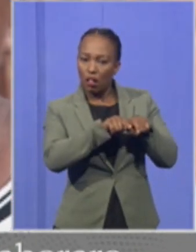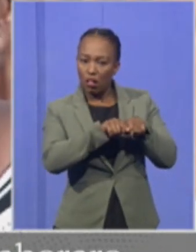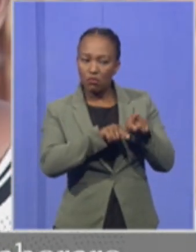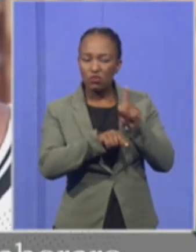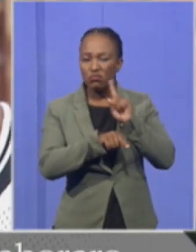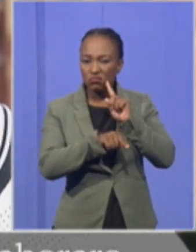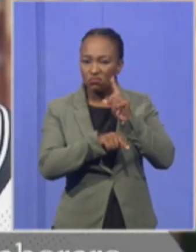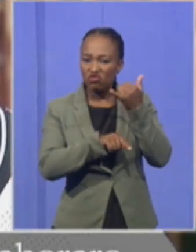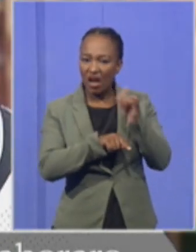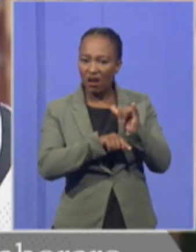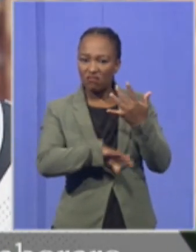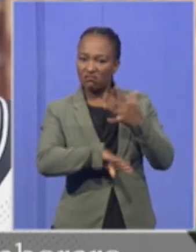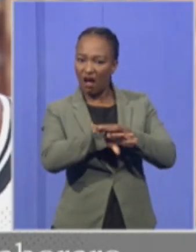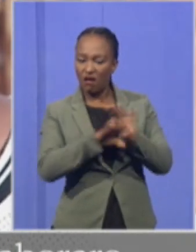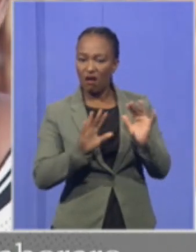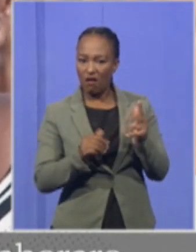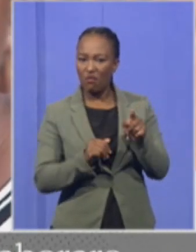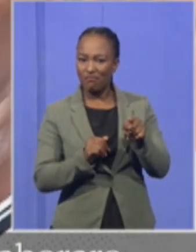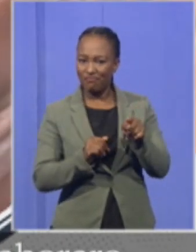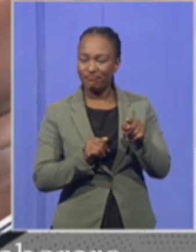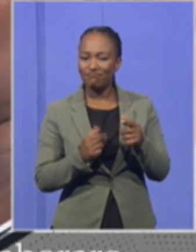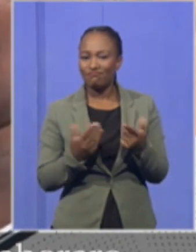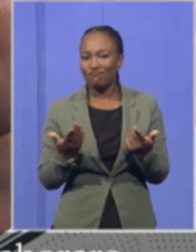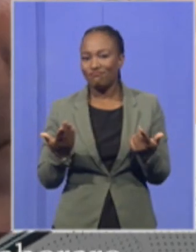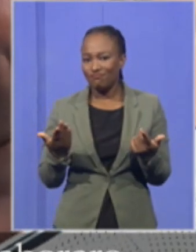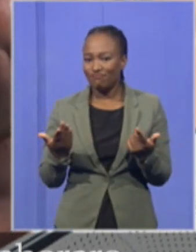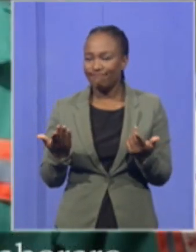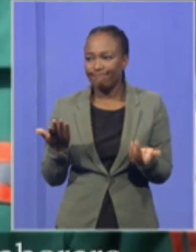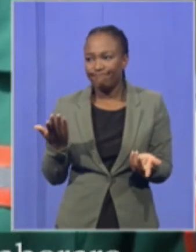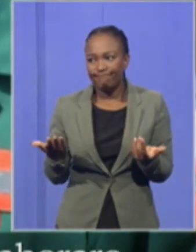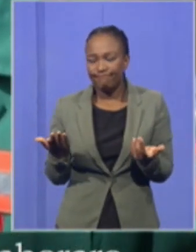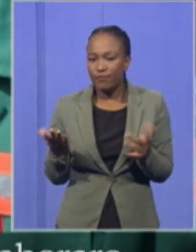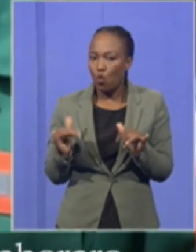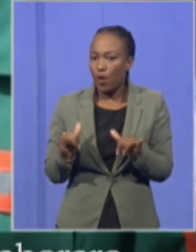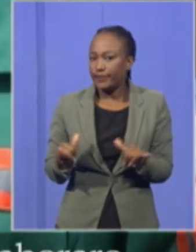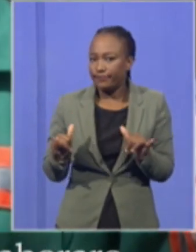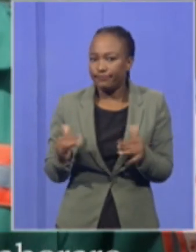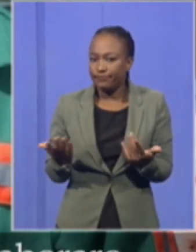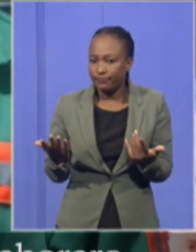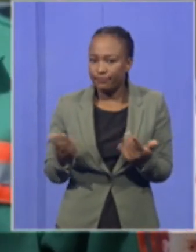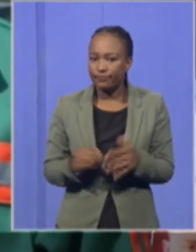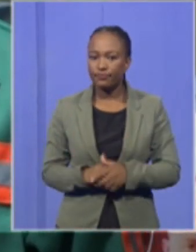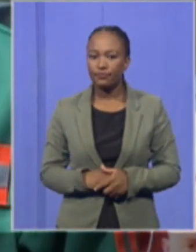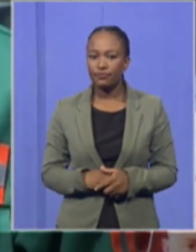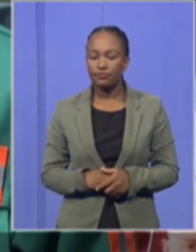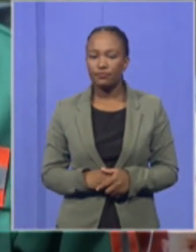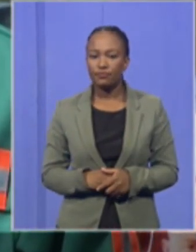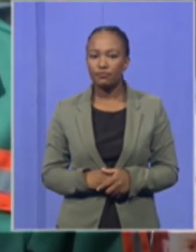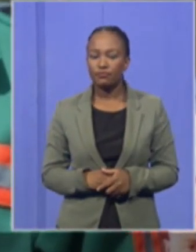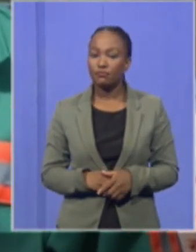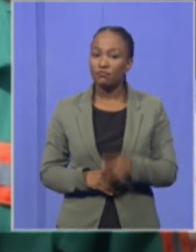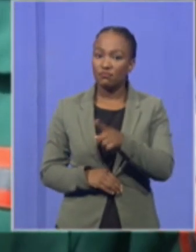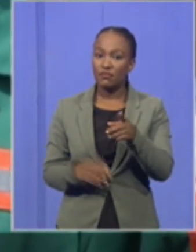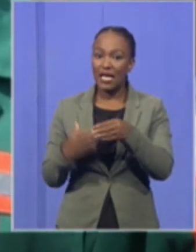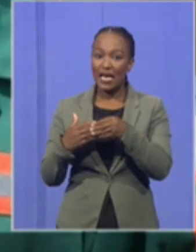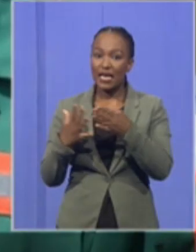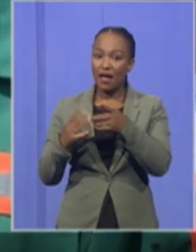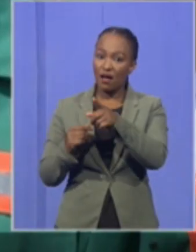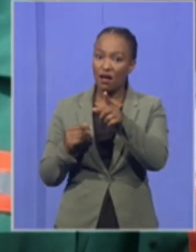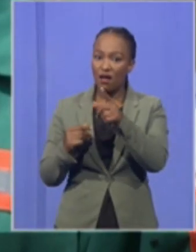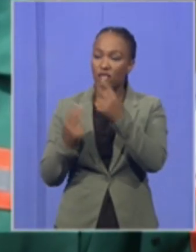ke ipotsa gore ga o feletsa go ntse ya botsamaisi bo re tseela kwa tlase